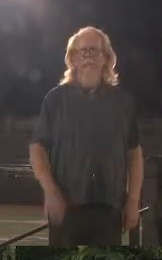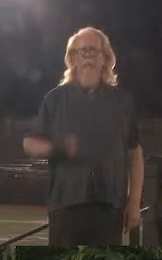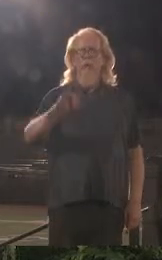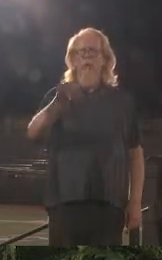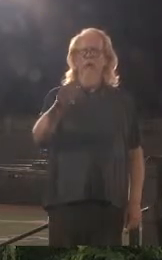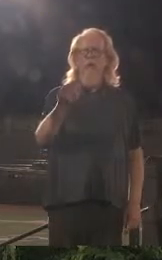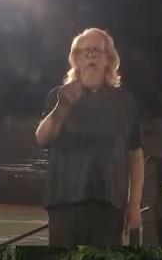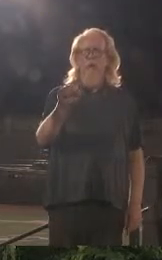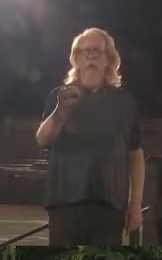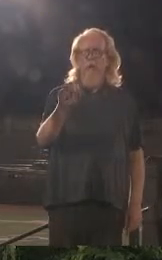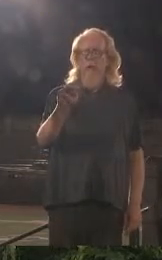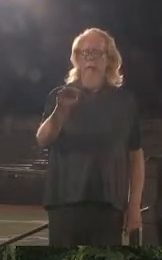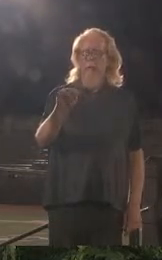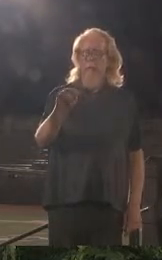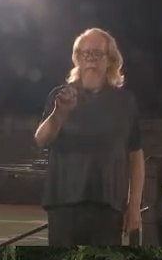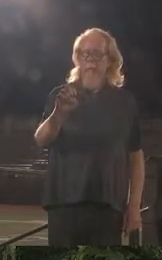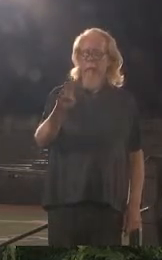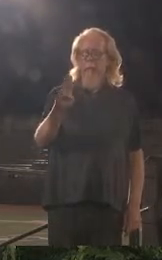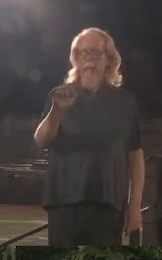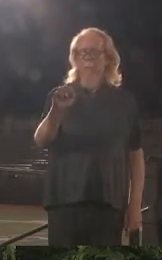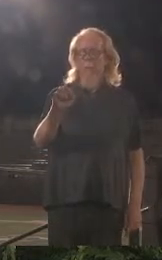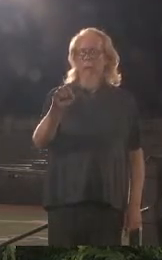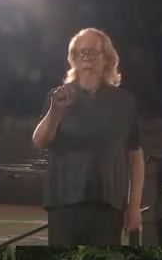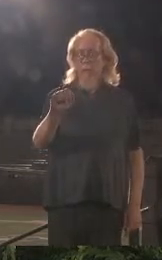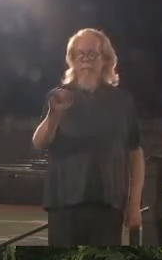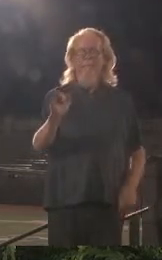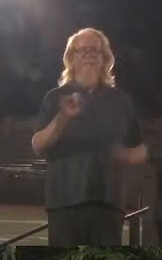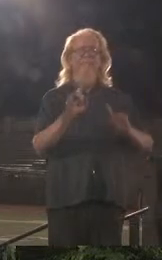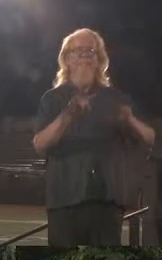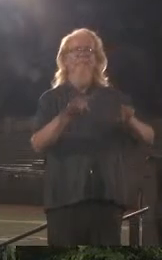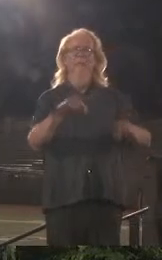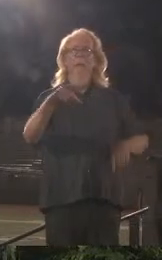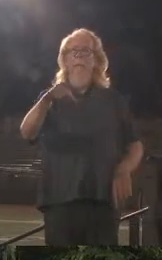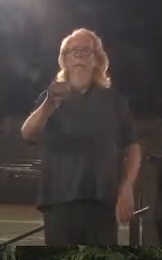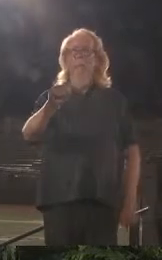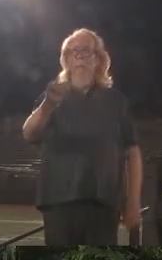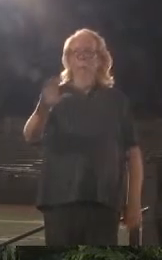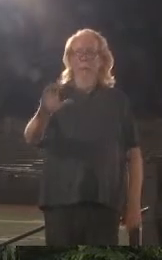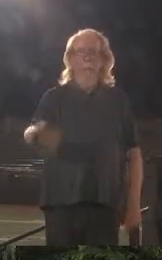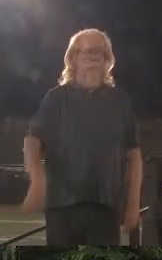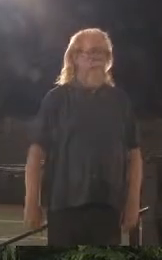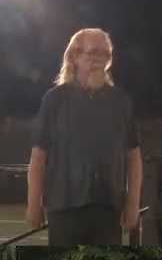Jasmine Elaine Banda will be attending Palo Alto College.